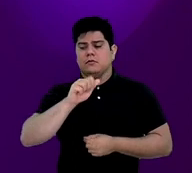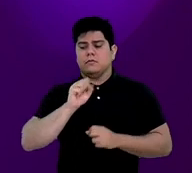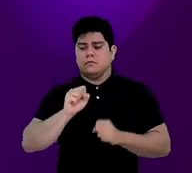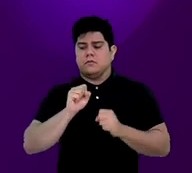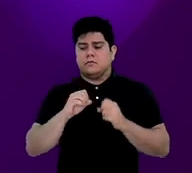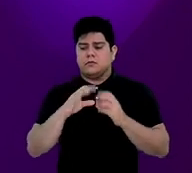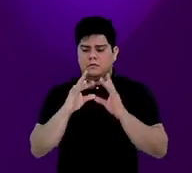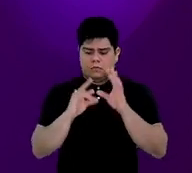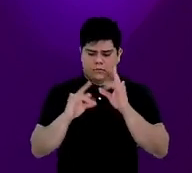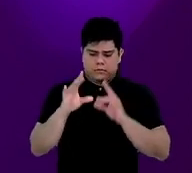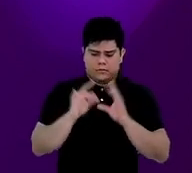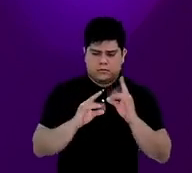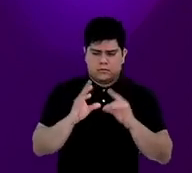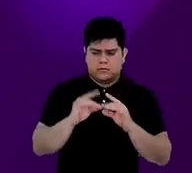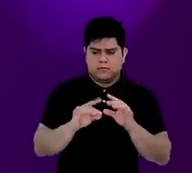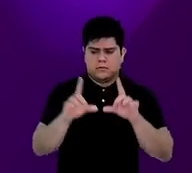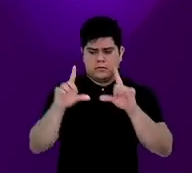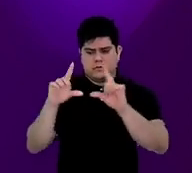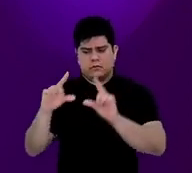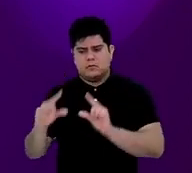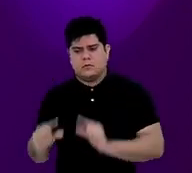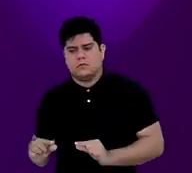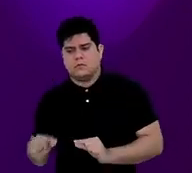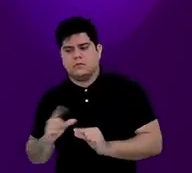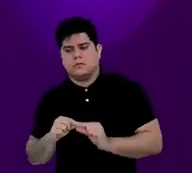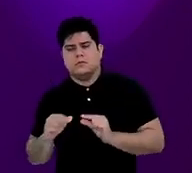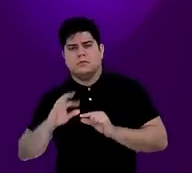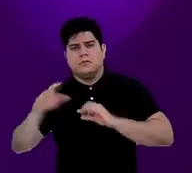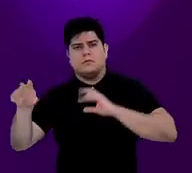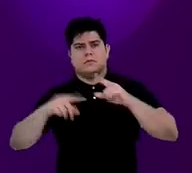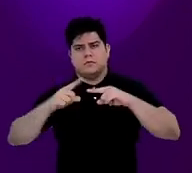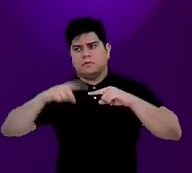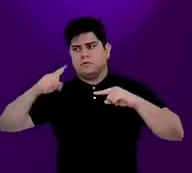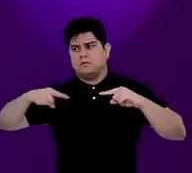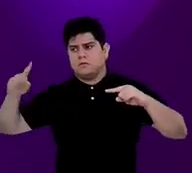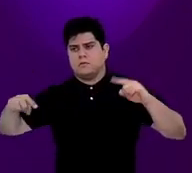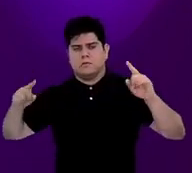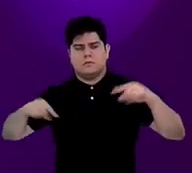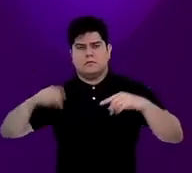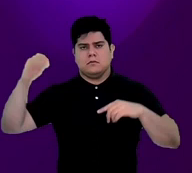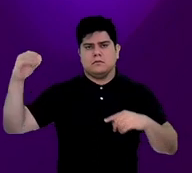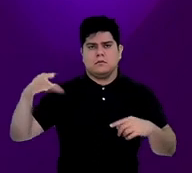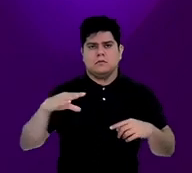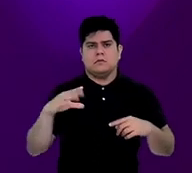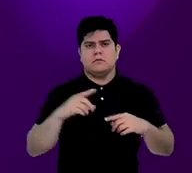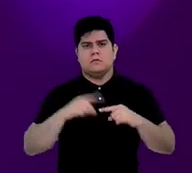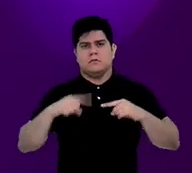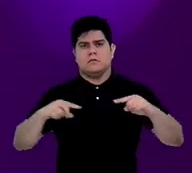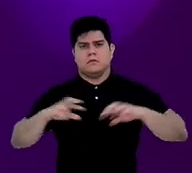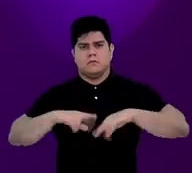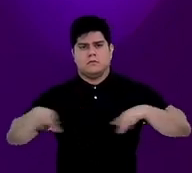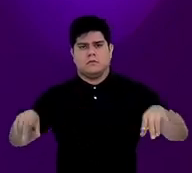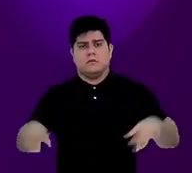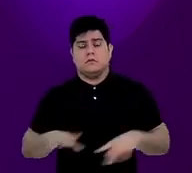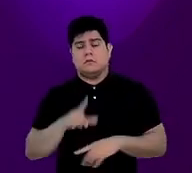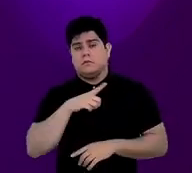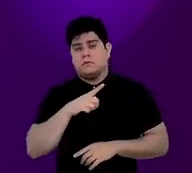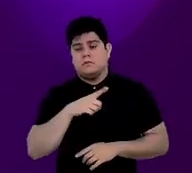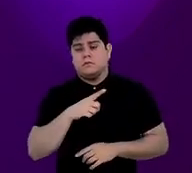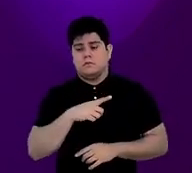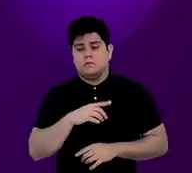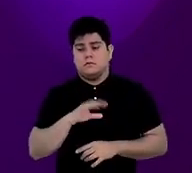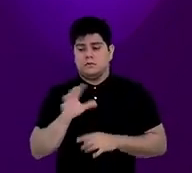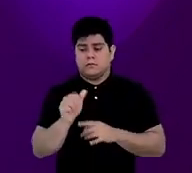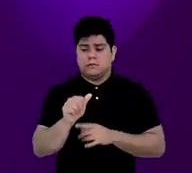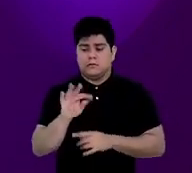various wavelengths of light. And you get this molecular rotor, ATP synthase, whizzes around faster